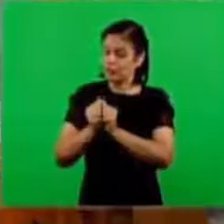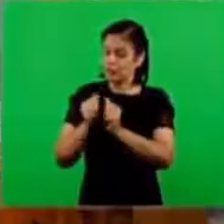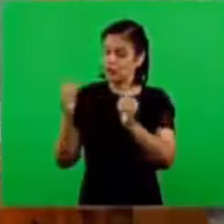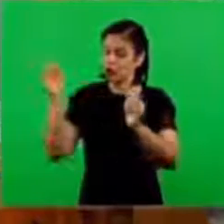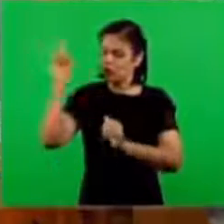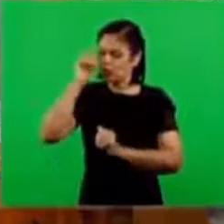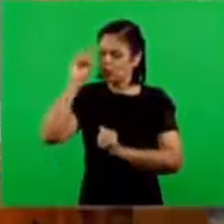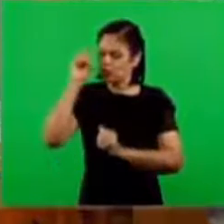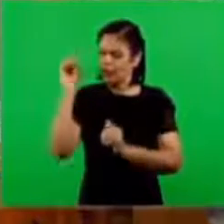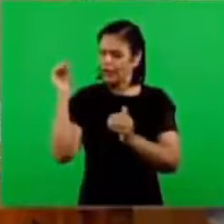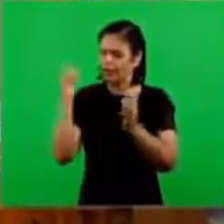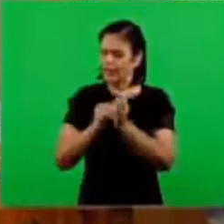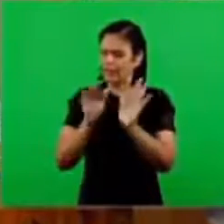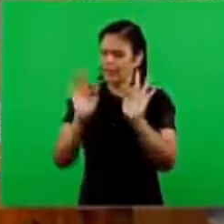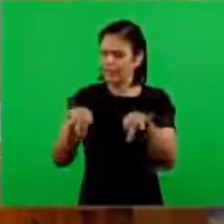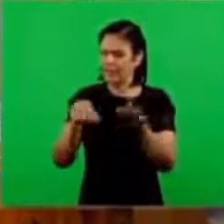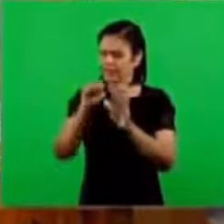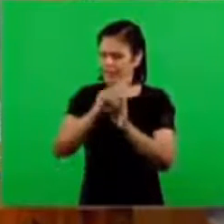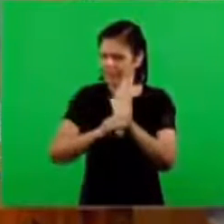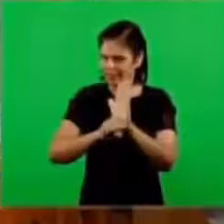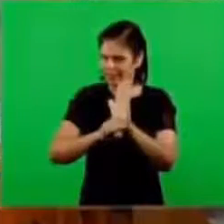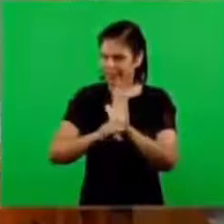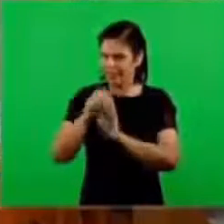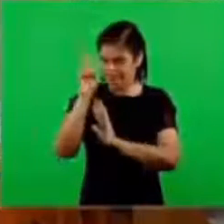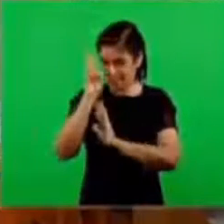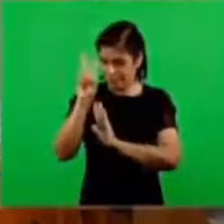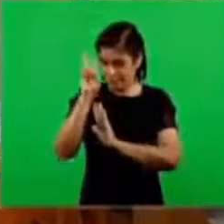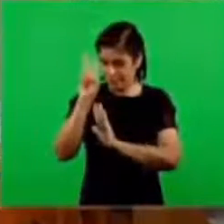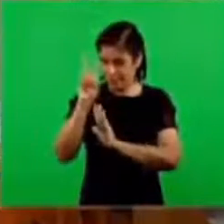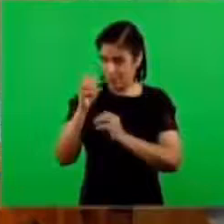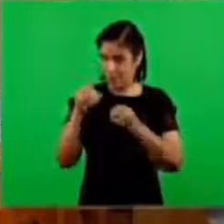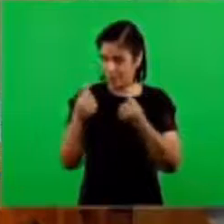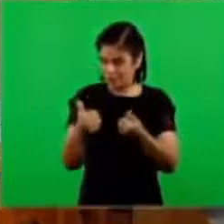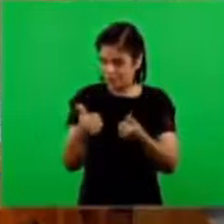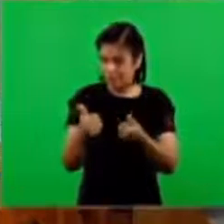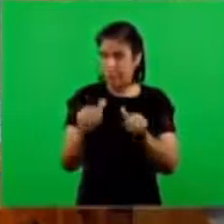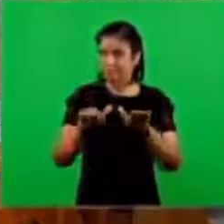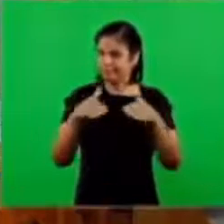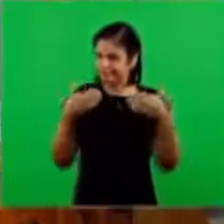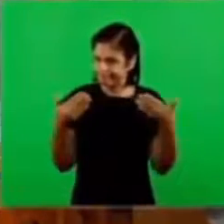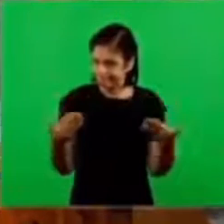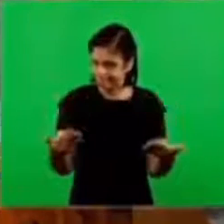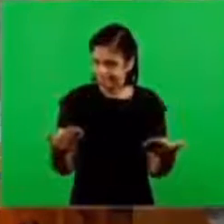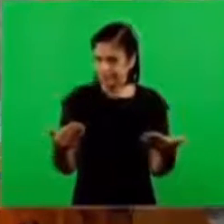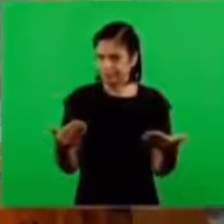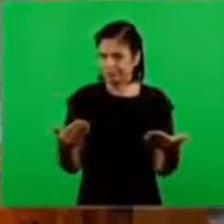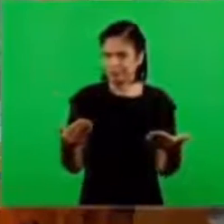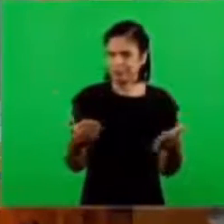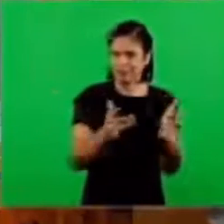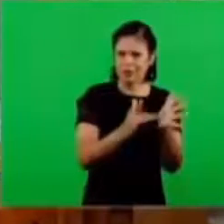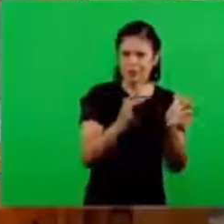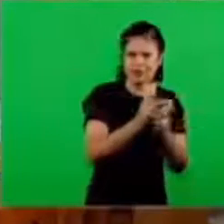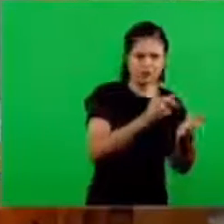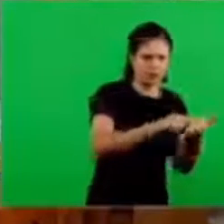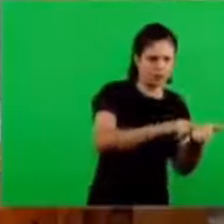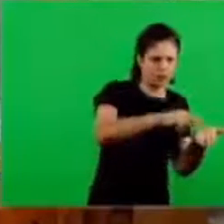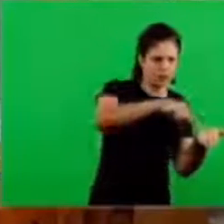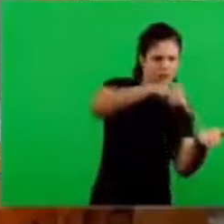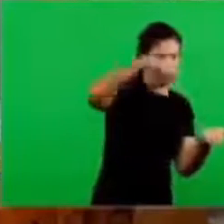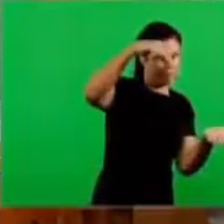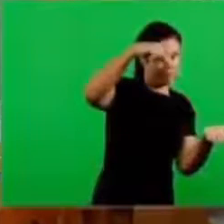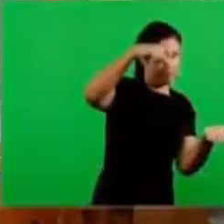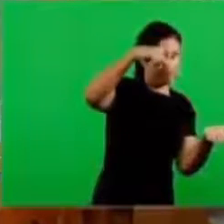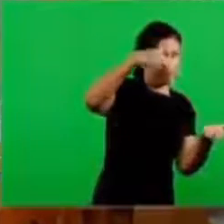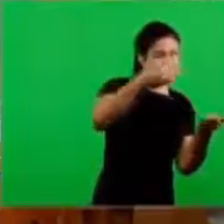to the end of the age. So let's be very clear. So the resurrection gave us the